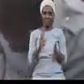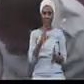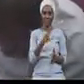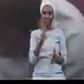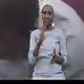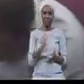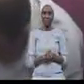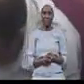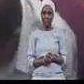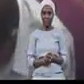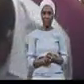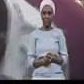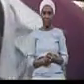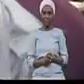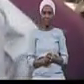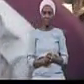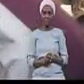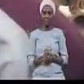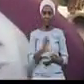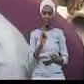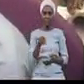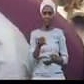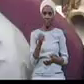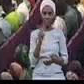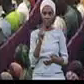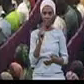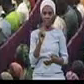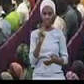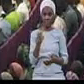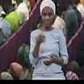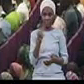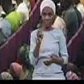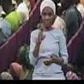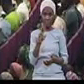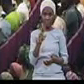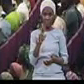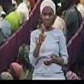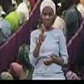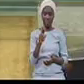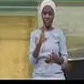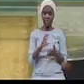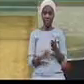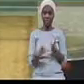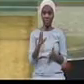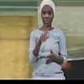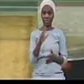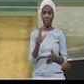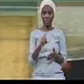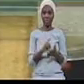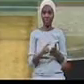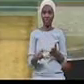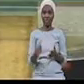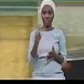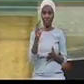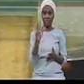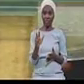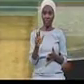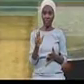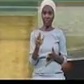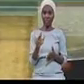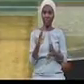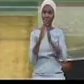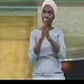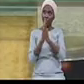Jeremiah chapter 33, verse 3. Call unto me, and I will answer thee.